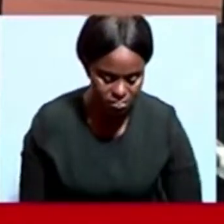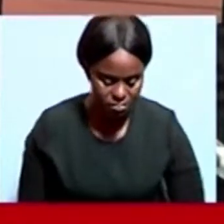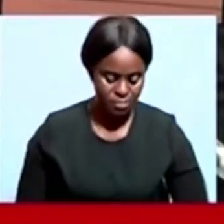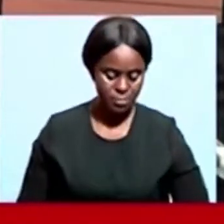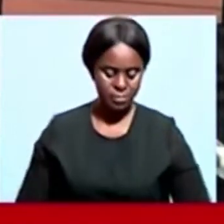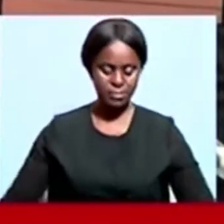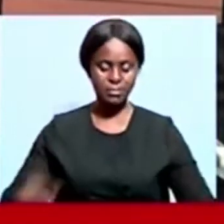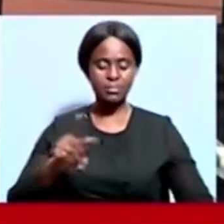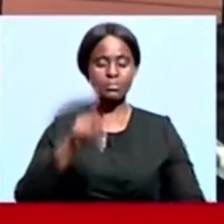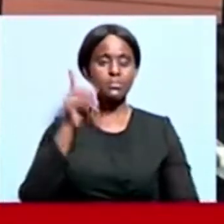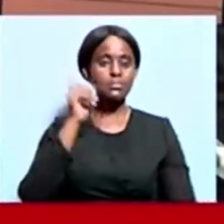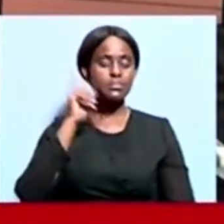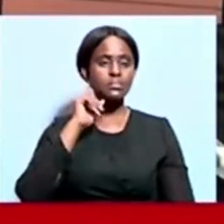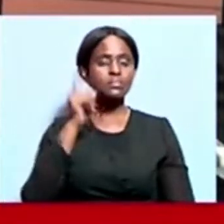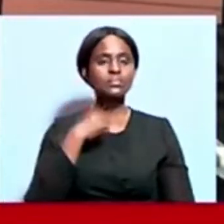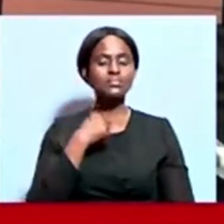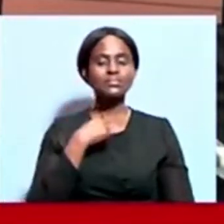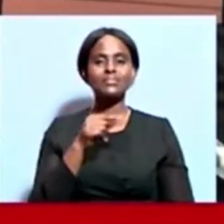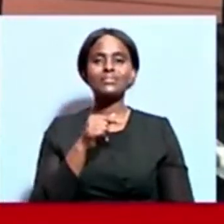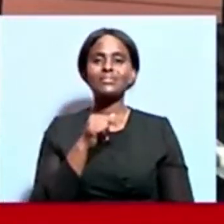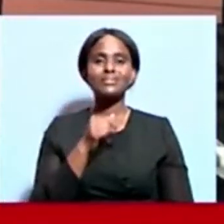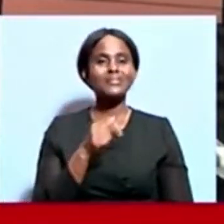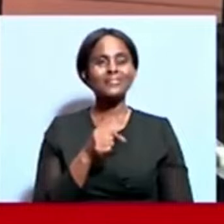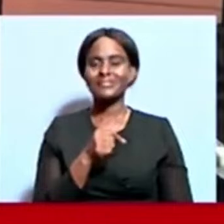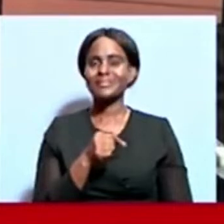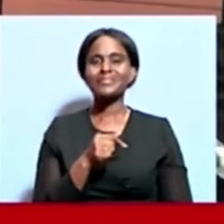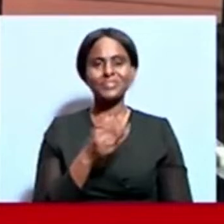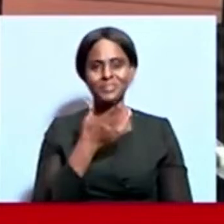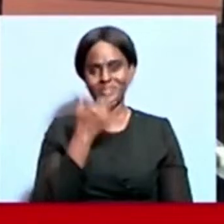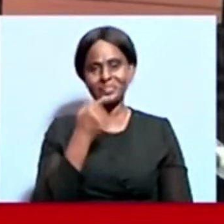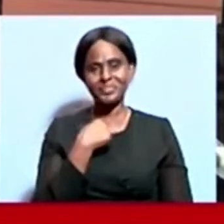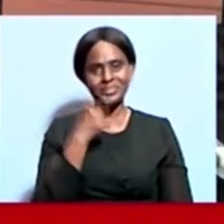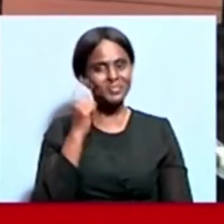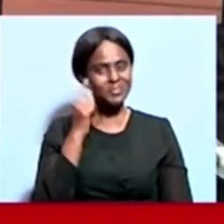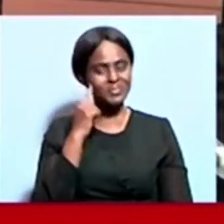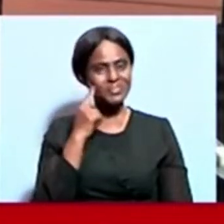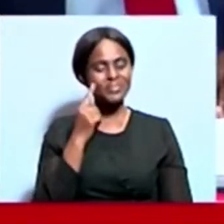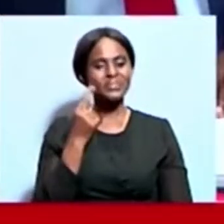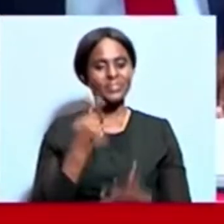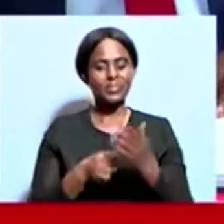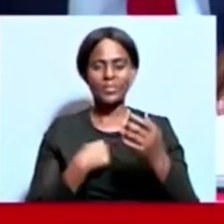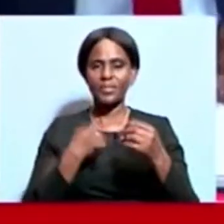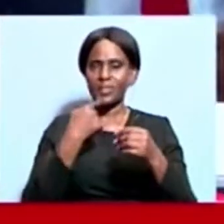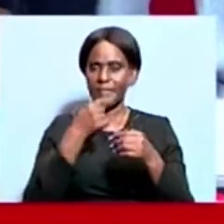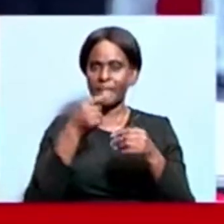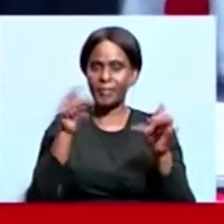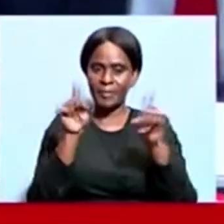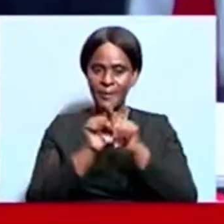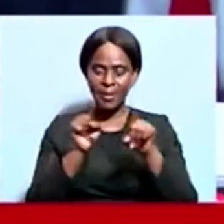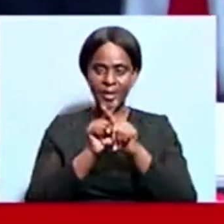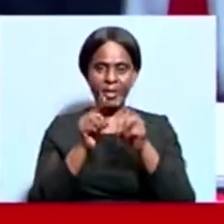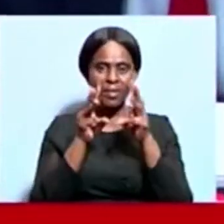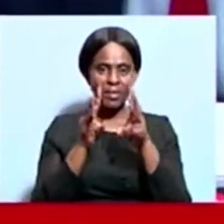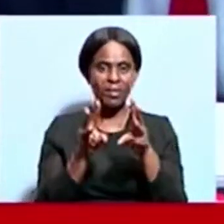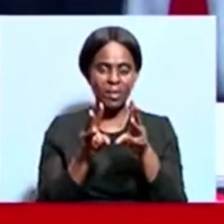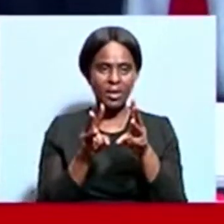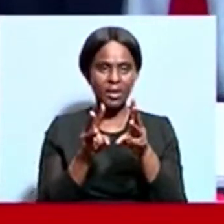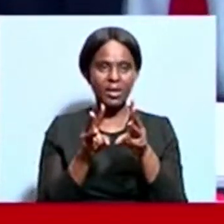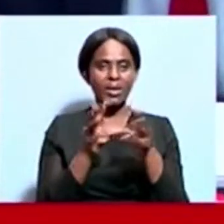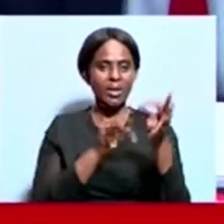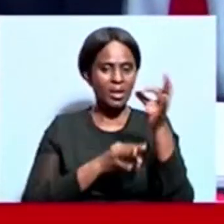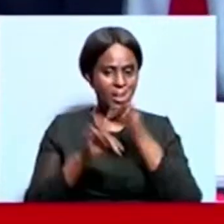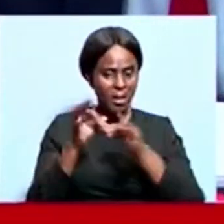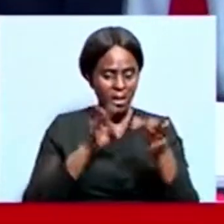you're going to tell me to bring it in another angle. Let me No, just but what I'm saying is, the way we are phrasing it, that's the